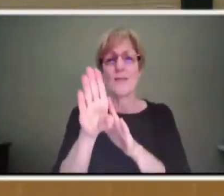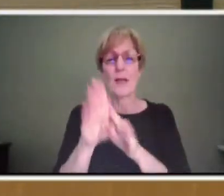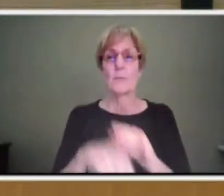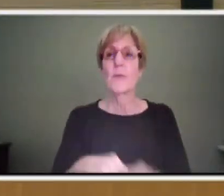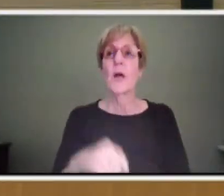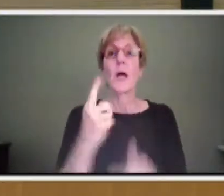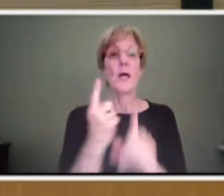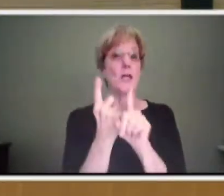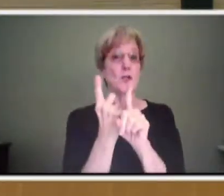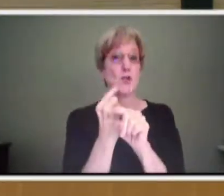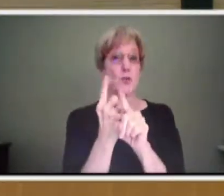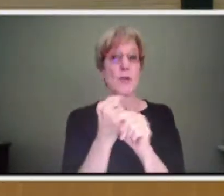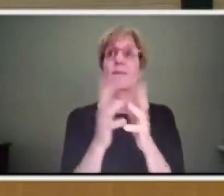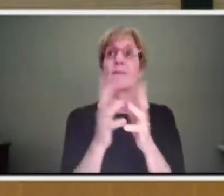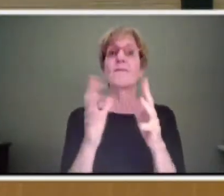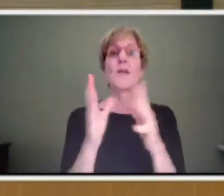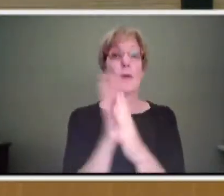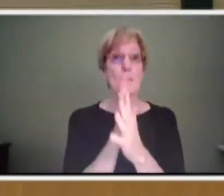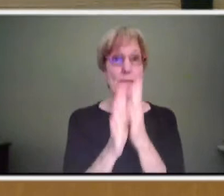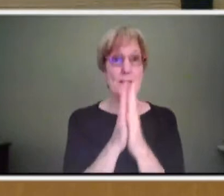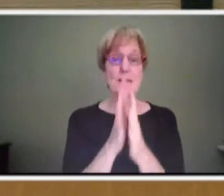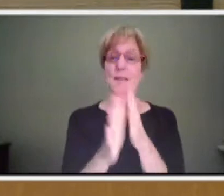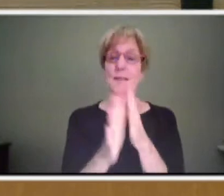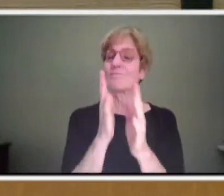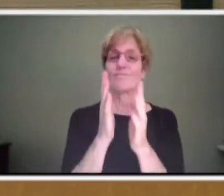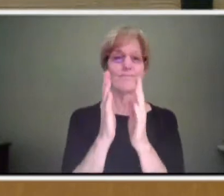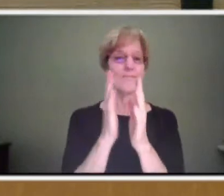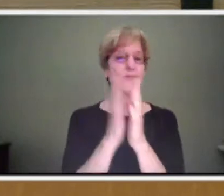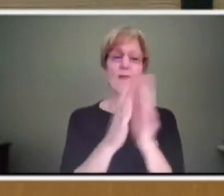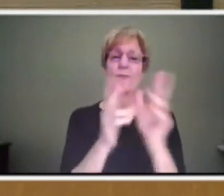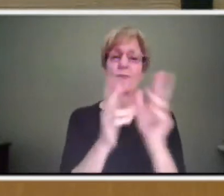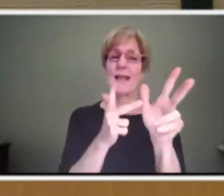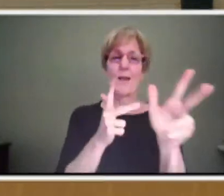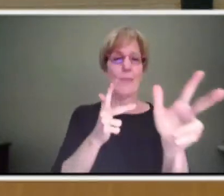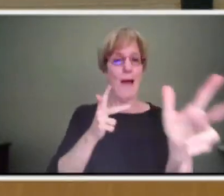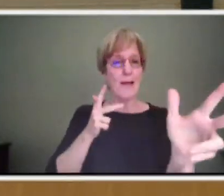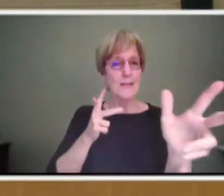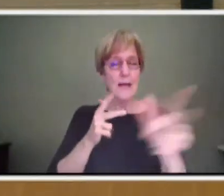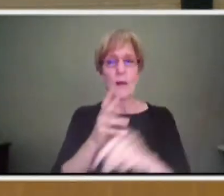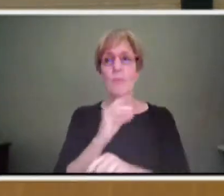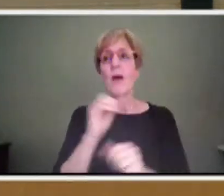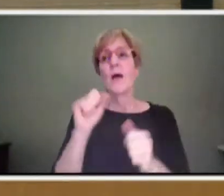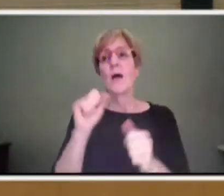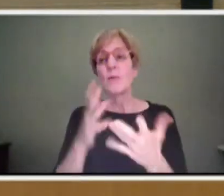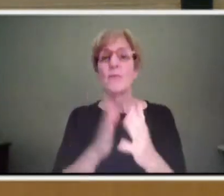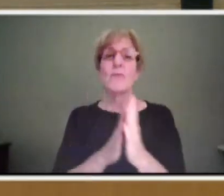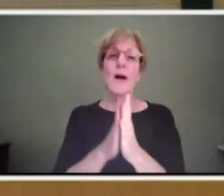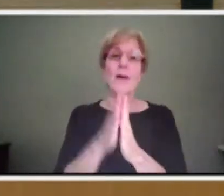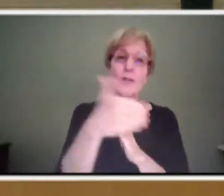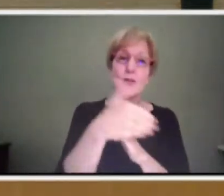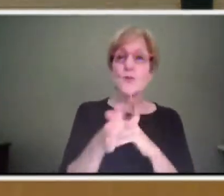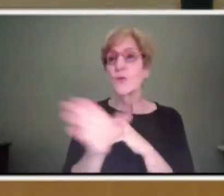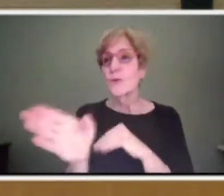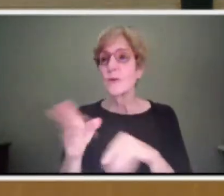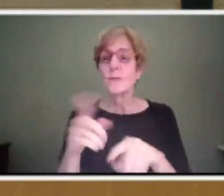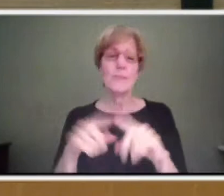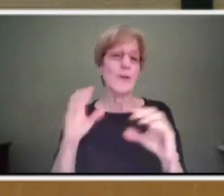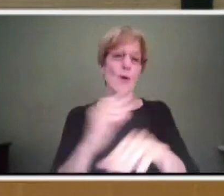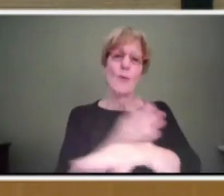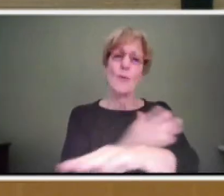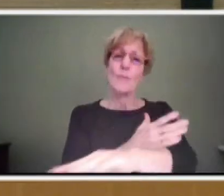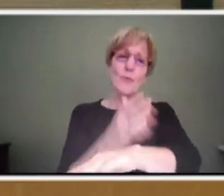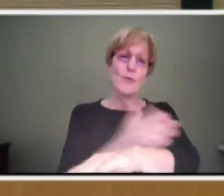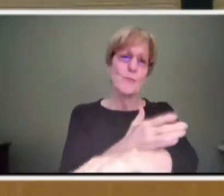busy road, backs up in traffic right now. And they're providing some turn lanes, but no real improvements for that. So we think traffic is only going to